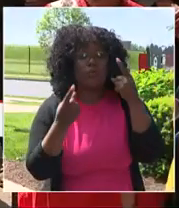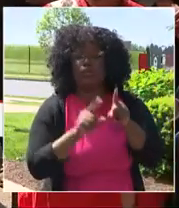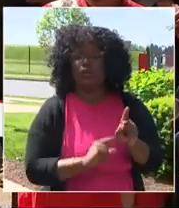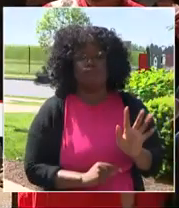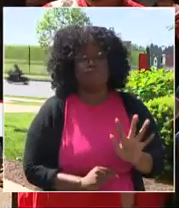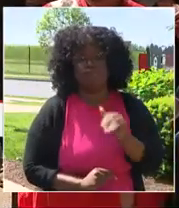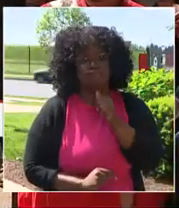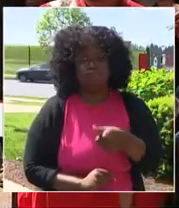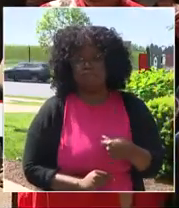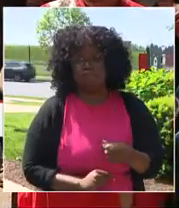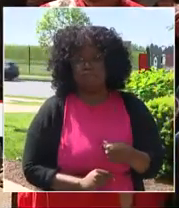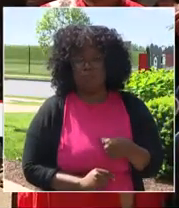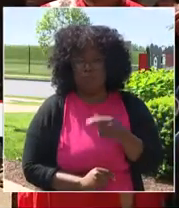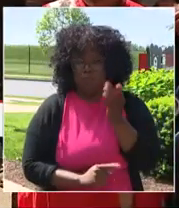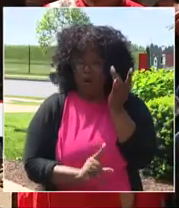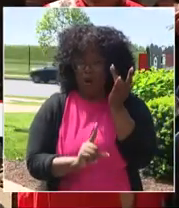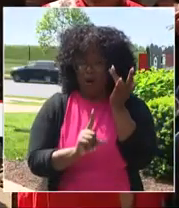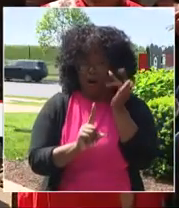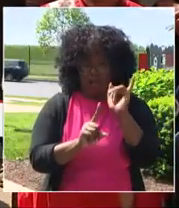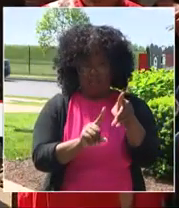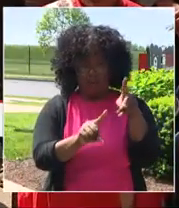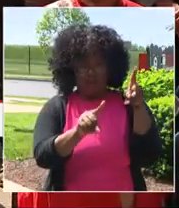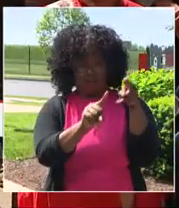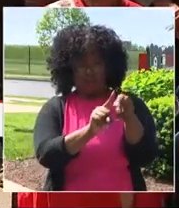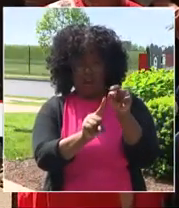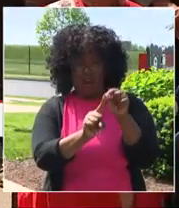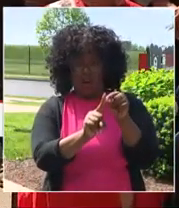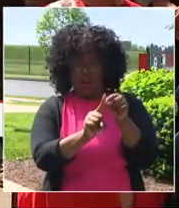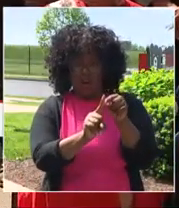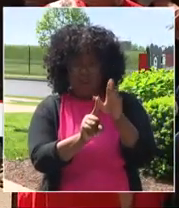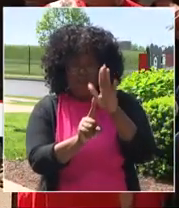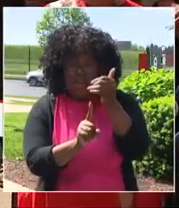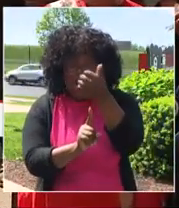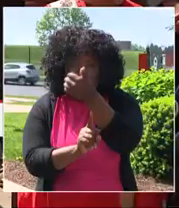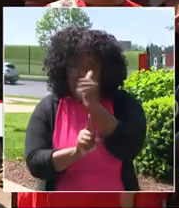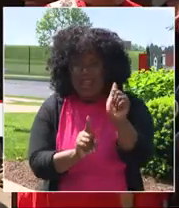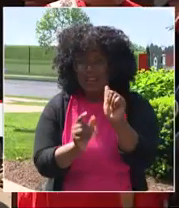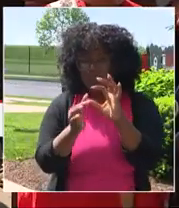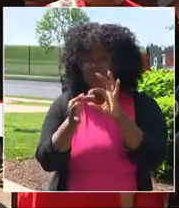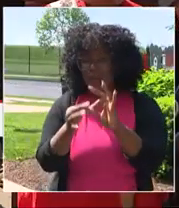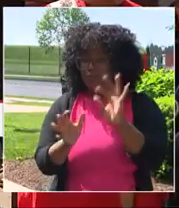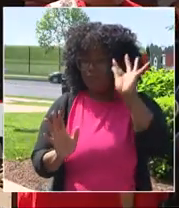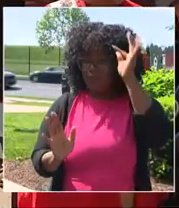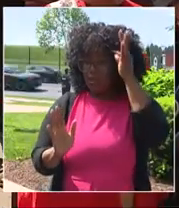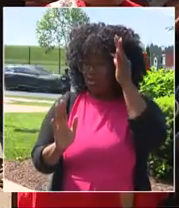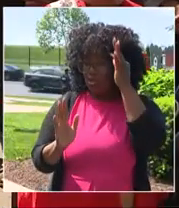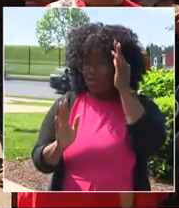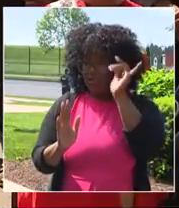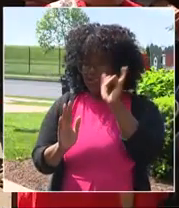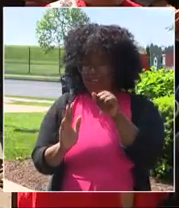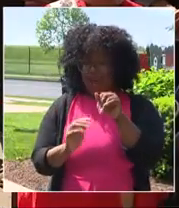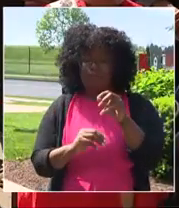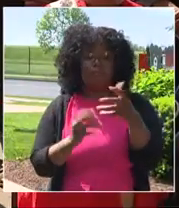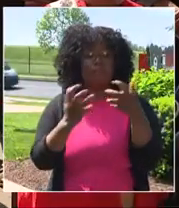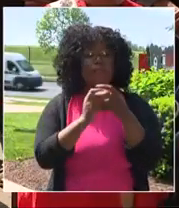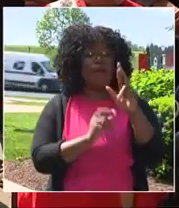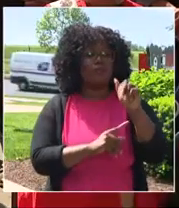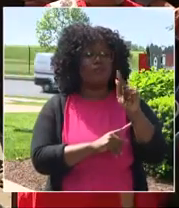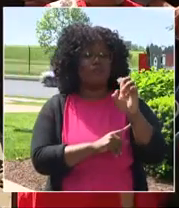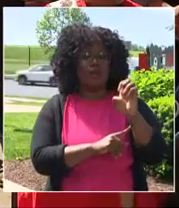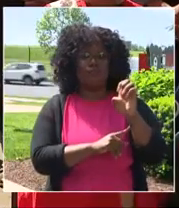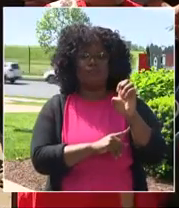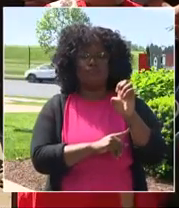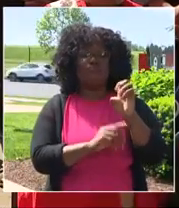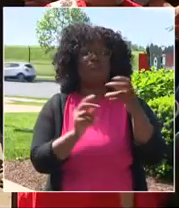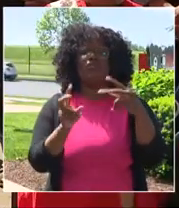especially those targeting the federal match rate for D.C., known as the Federal Medicaid